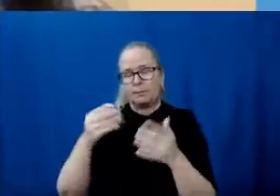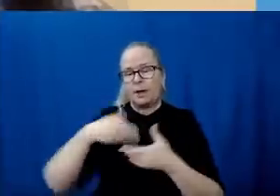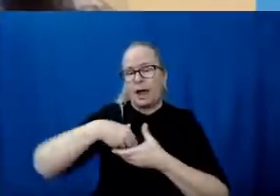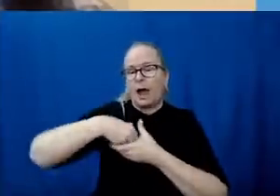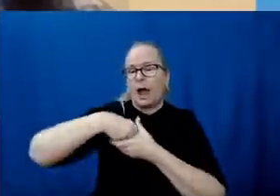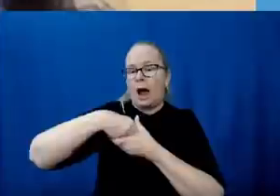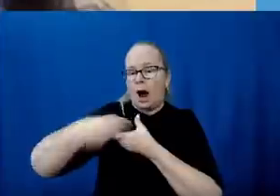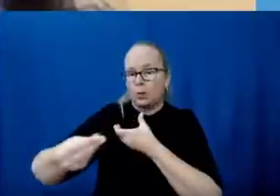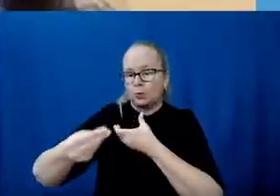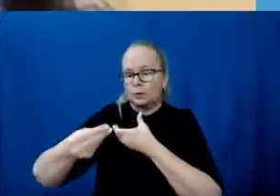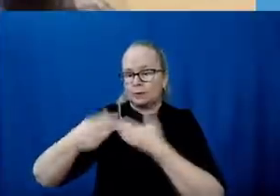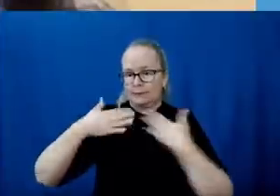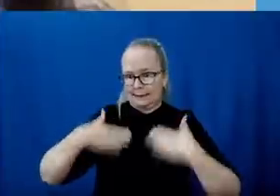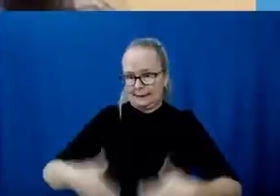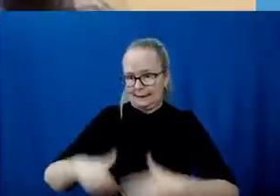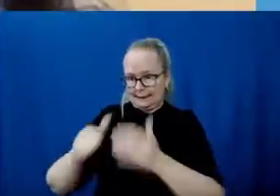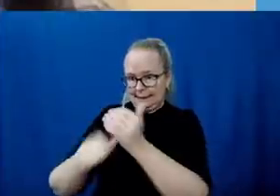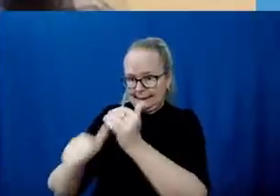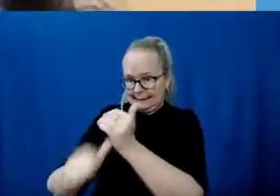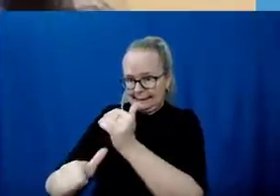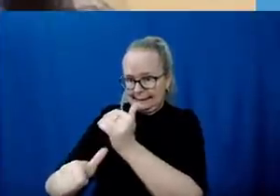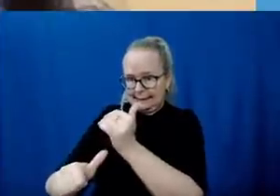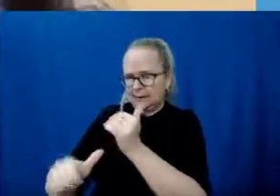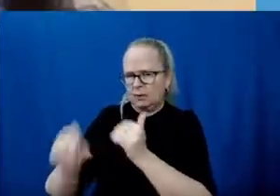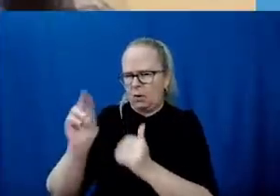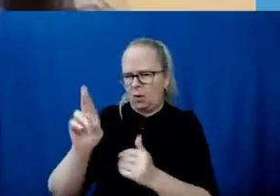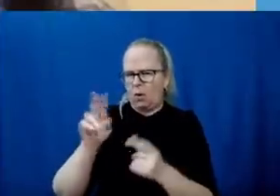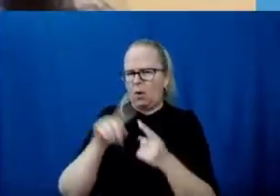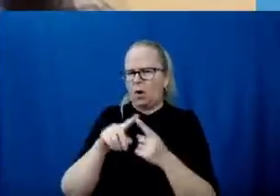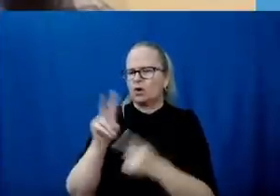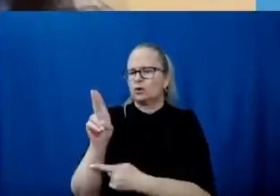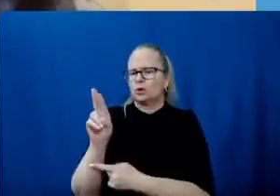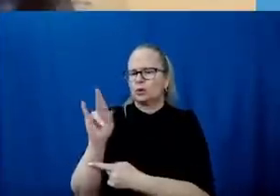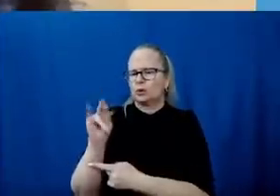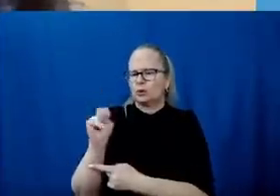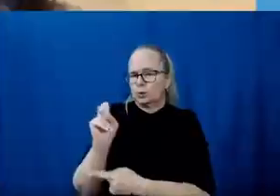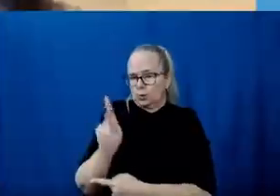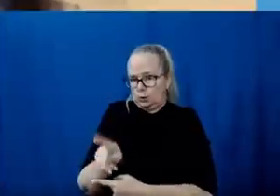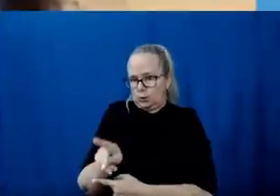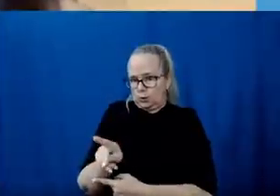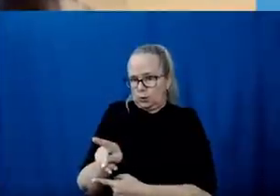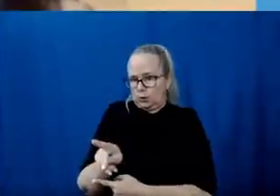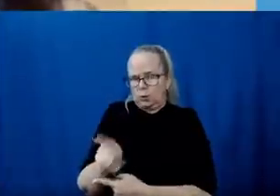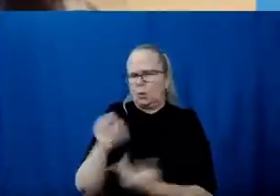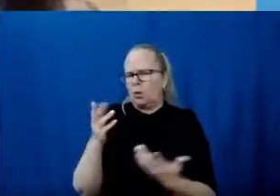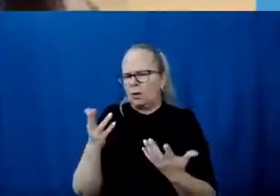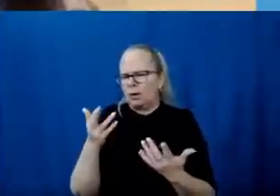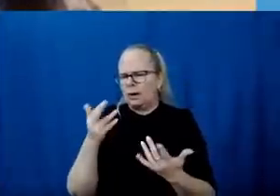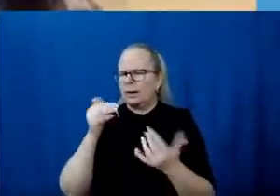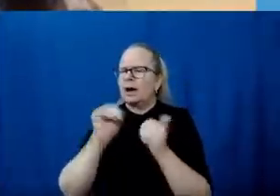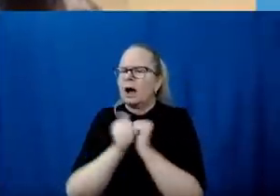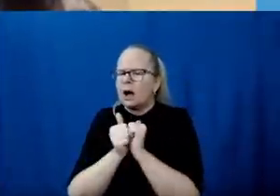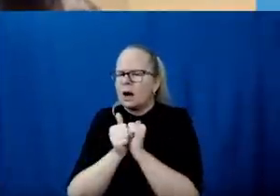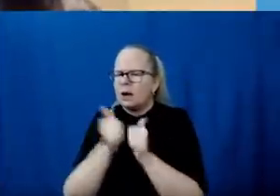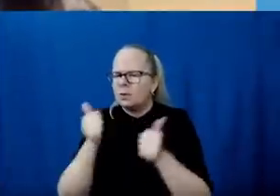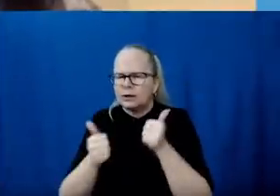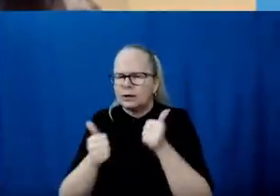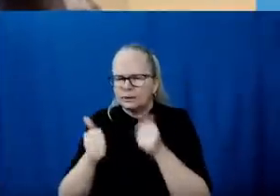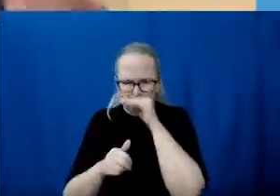whether they're excreted in urine or feces. So feces, of course, it's bacteria and antibiotic-resistant